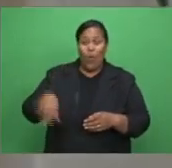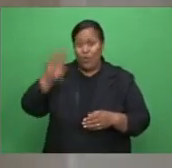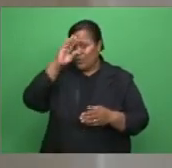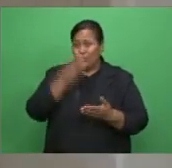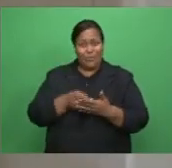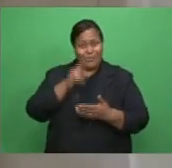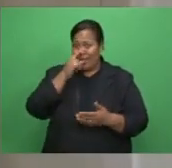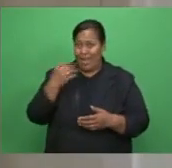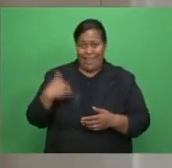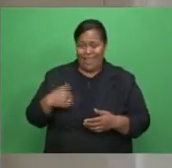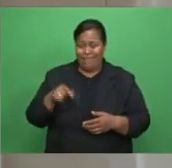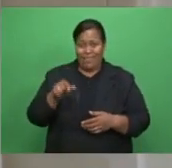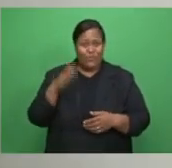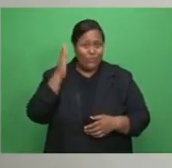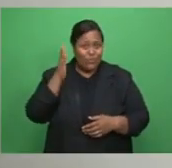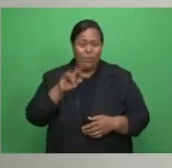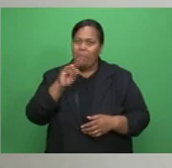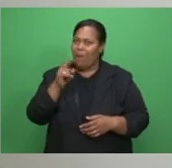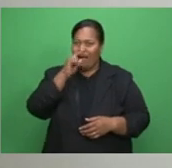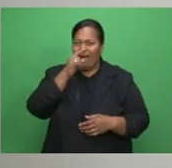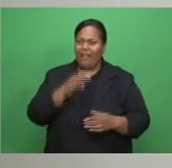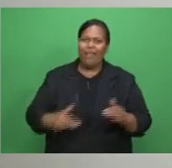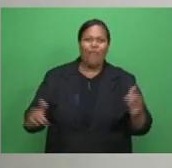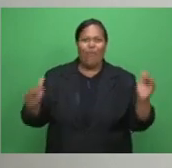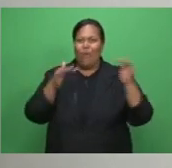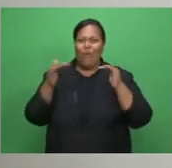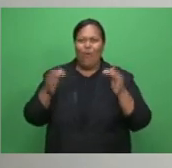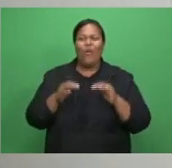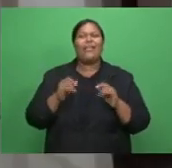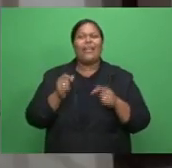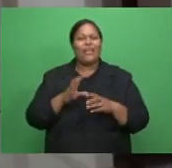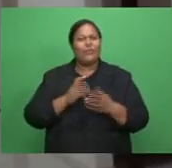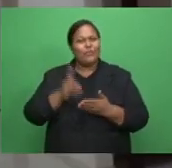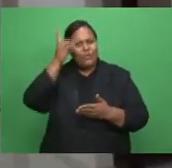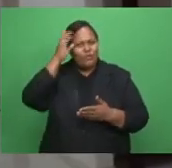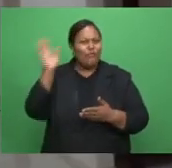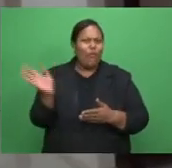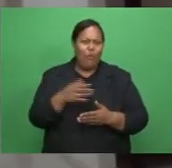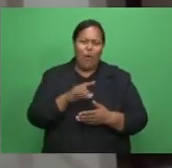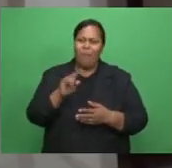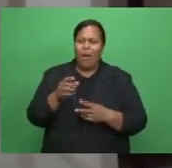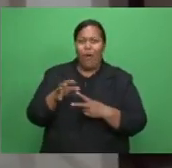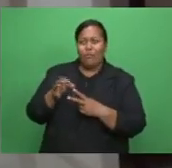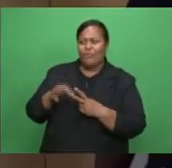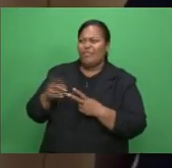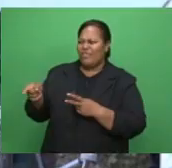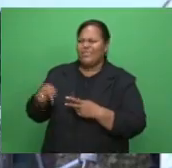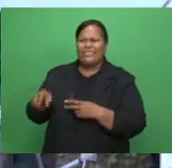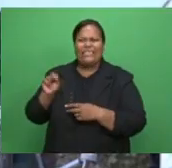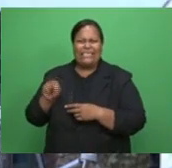cannot have equal education for all if an option for those who need a dormitory is not provided.